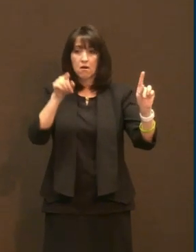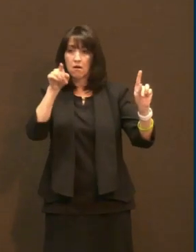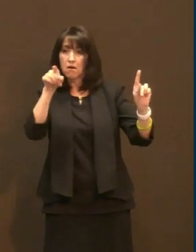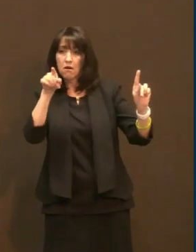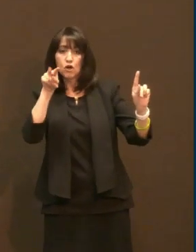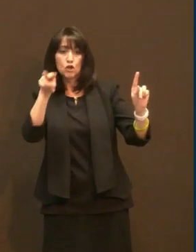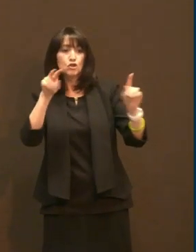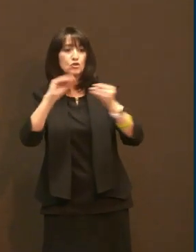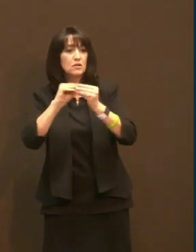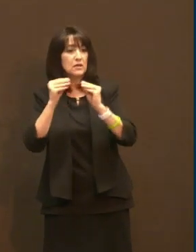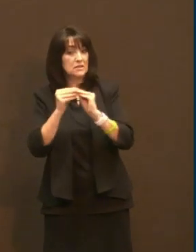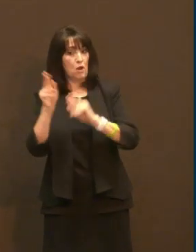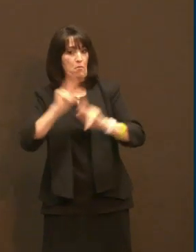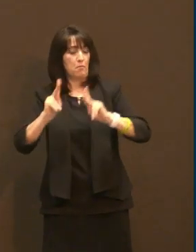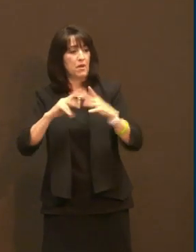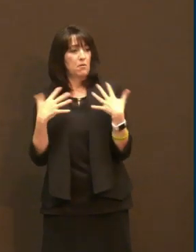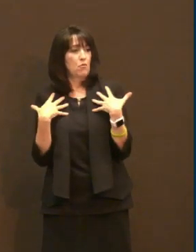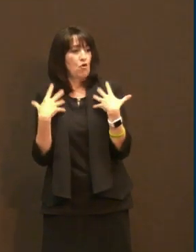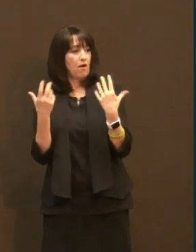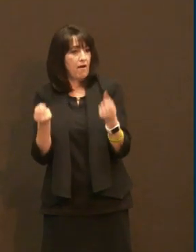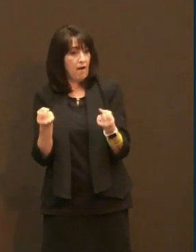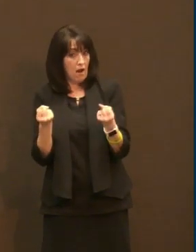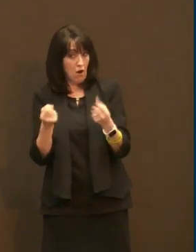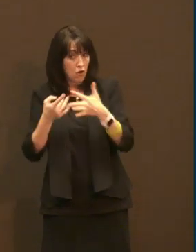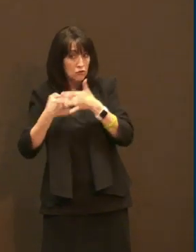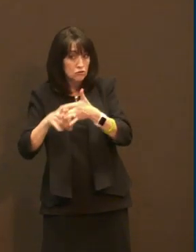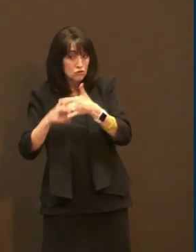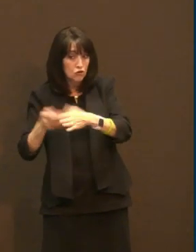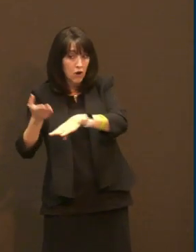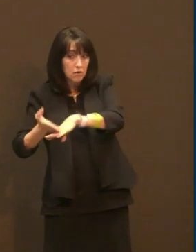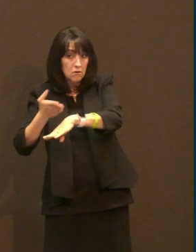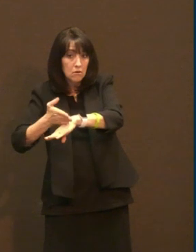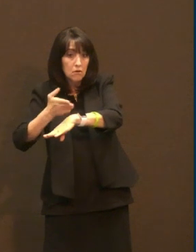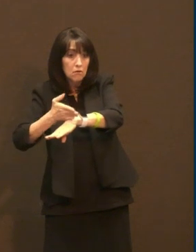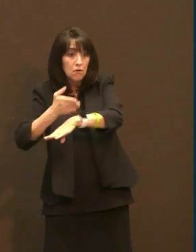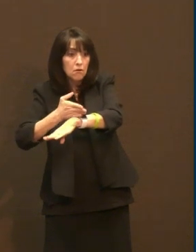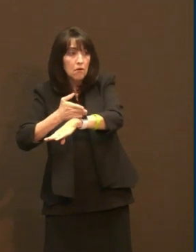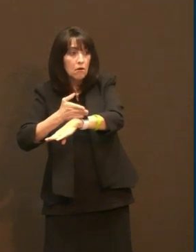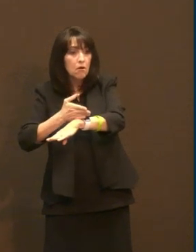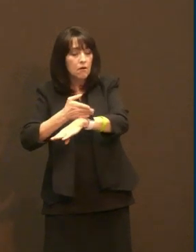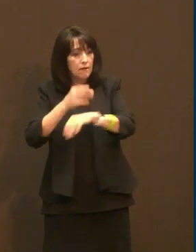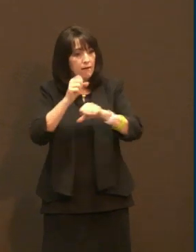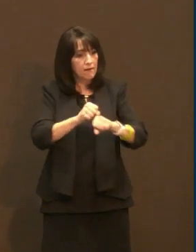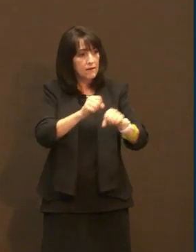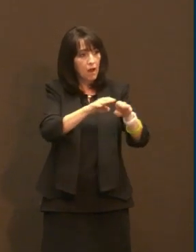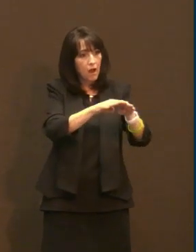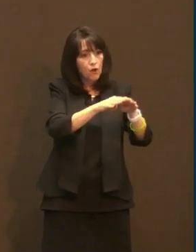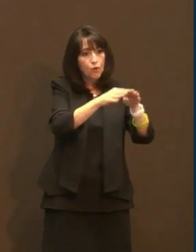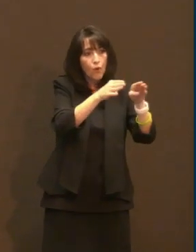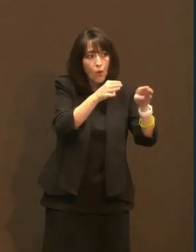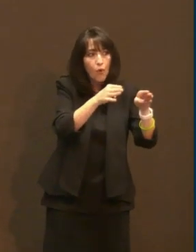the caution is working together. We help create the good news by pushing that